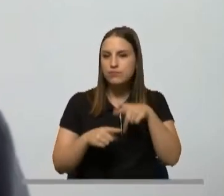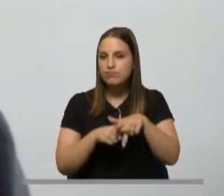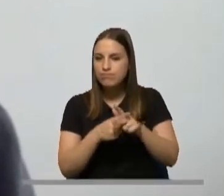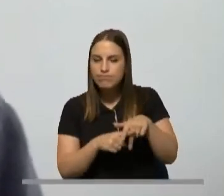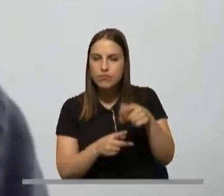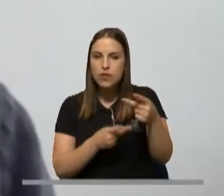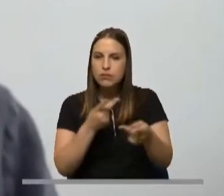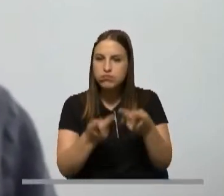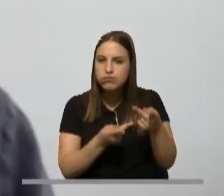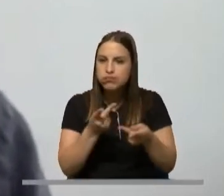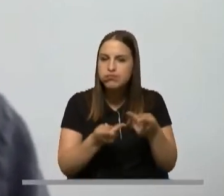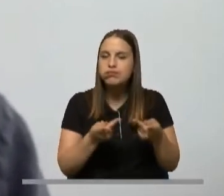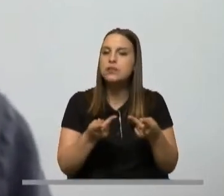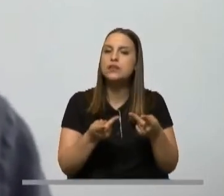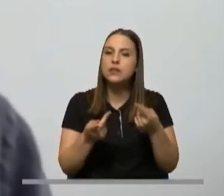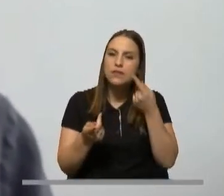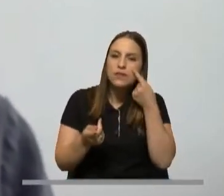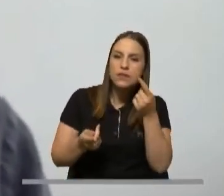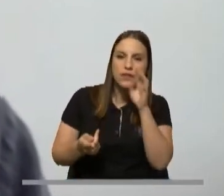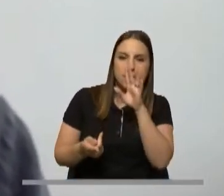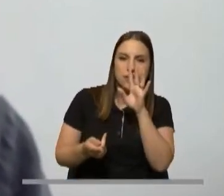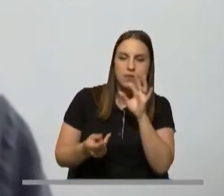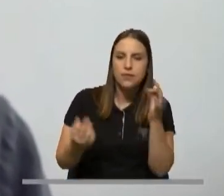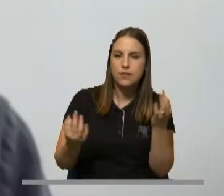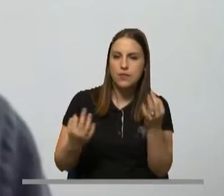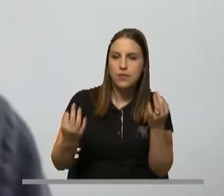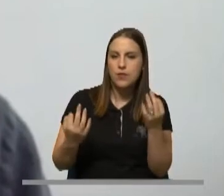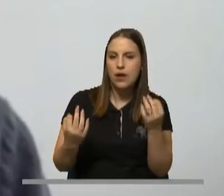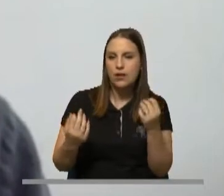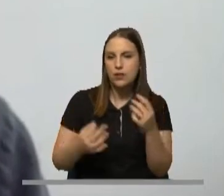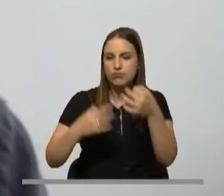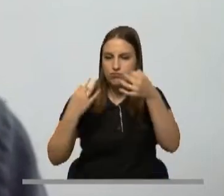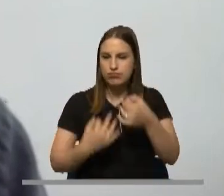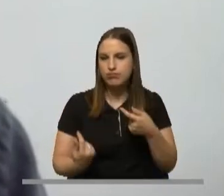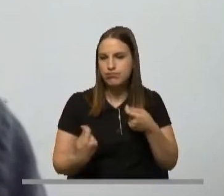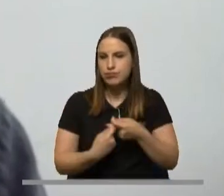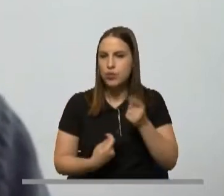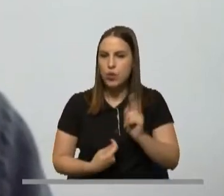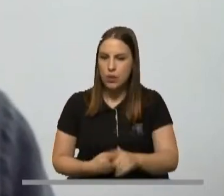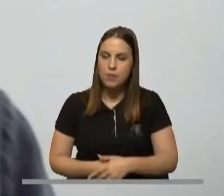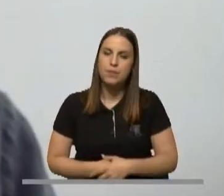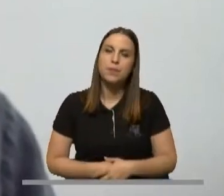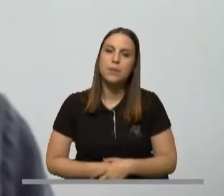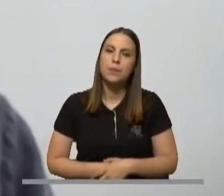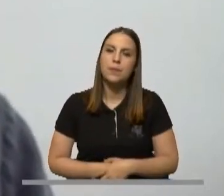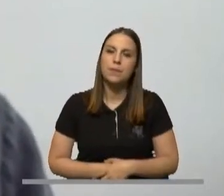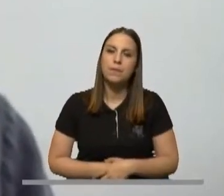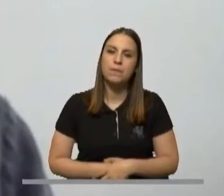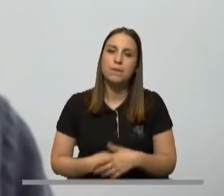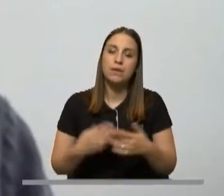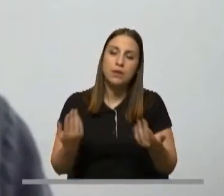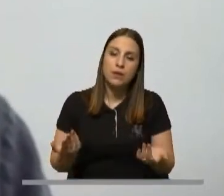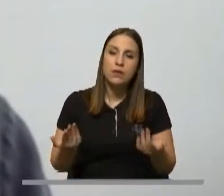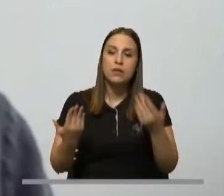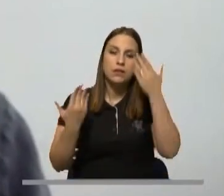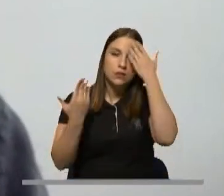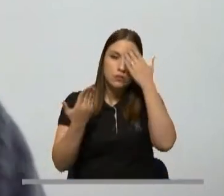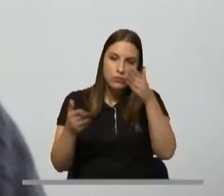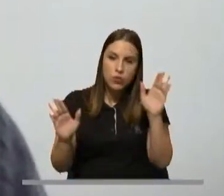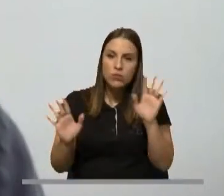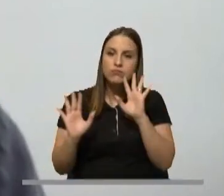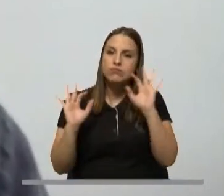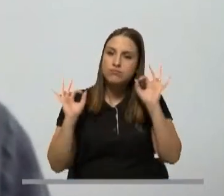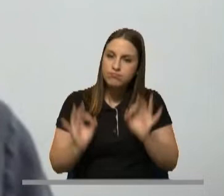are capable of managing a high degree of uncertainty. Democratic concerns,